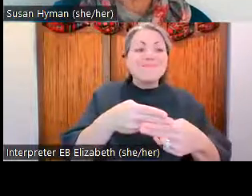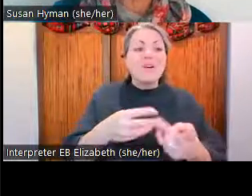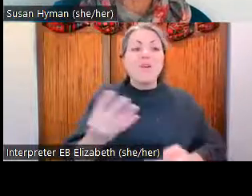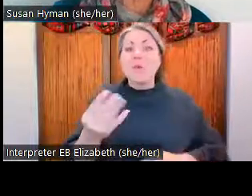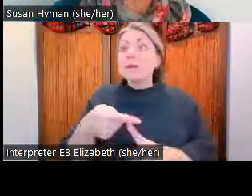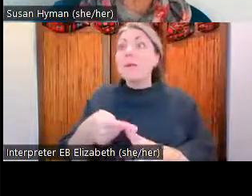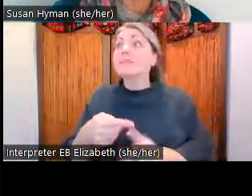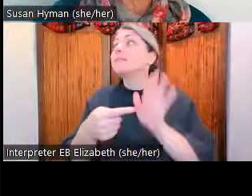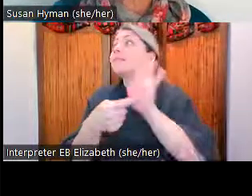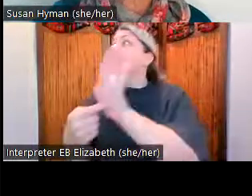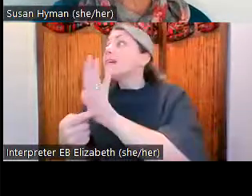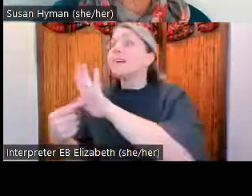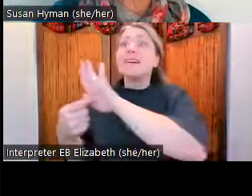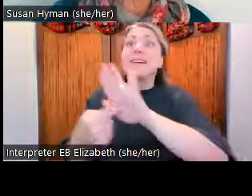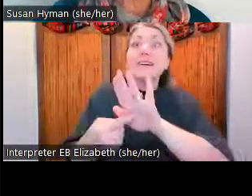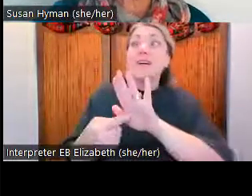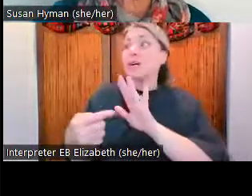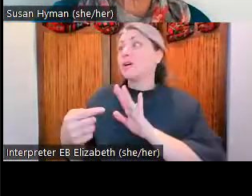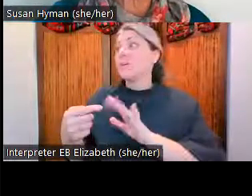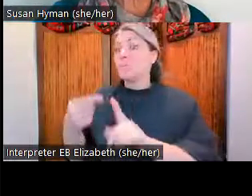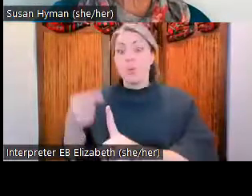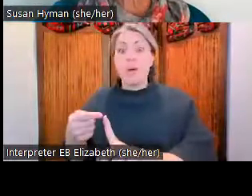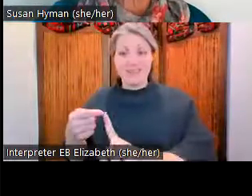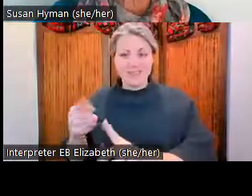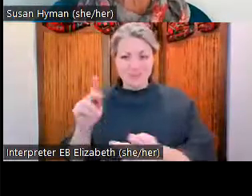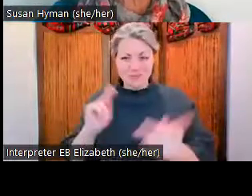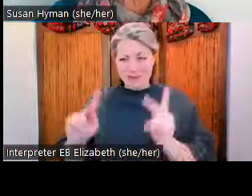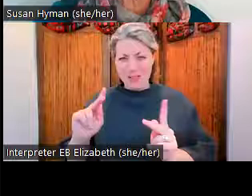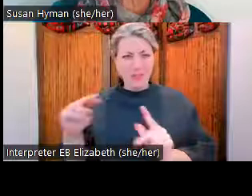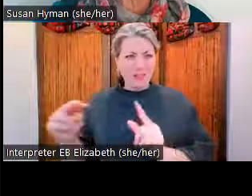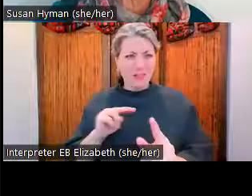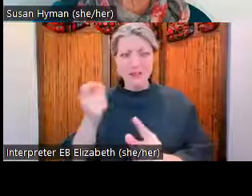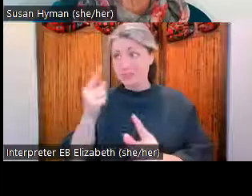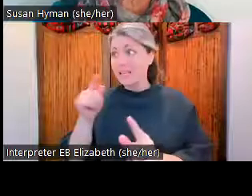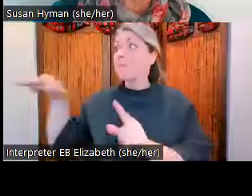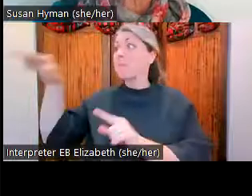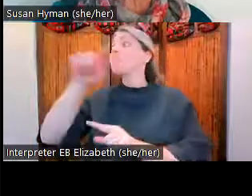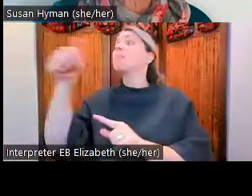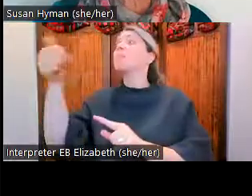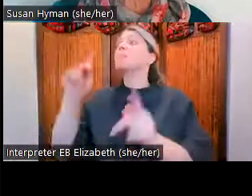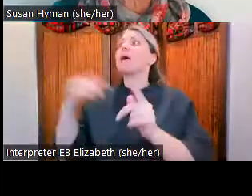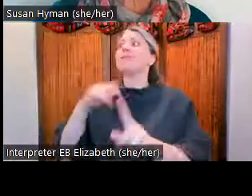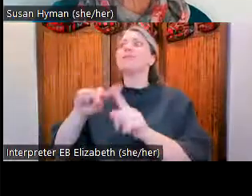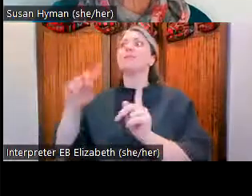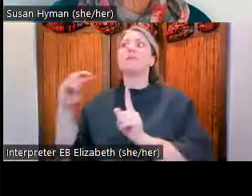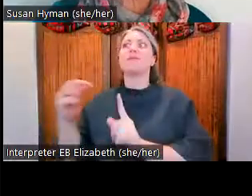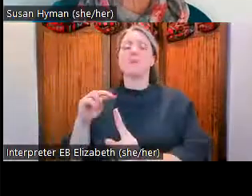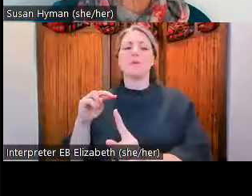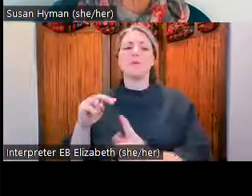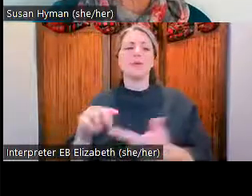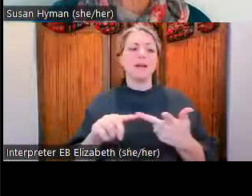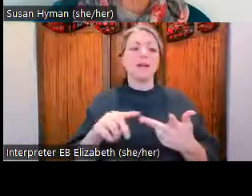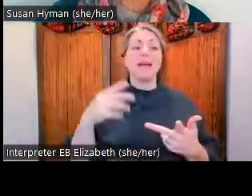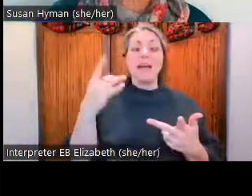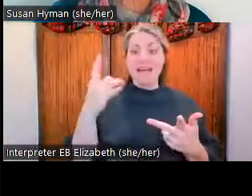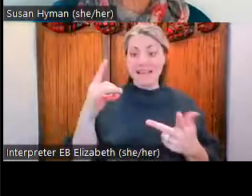they're interested in things and understand other people have a different point of view. And by 18 months, beginning pretend